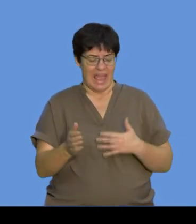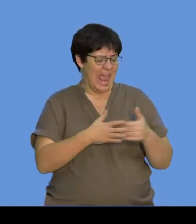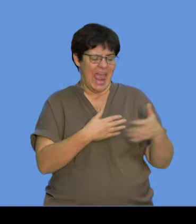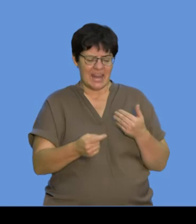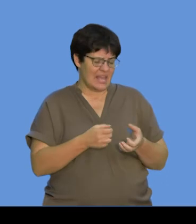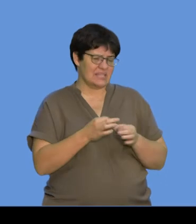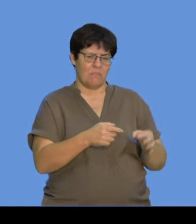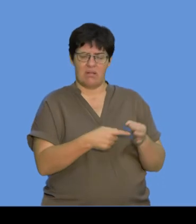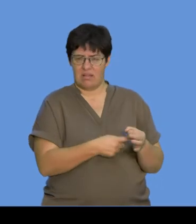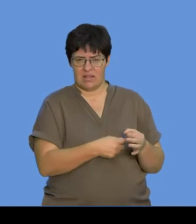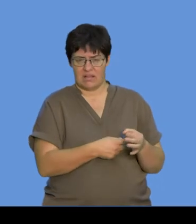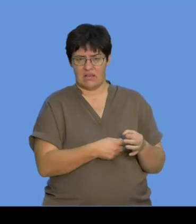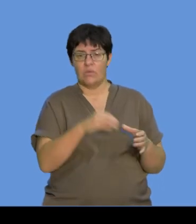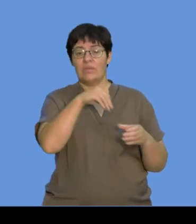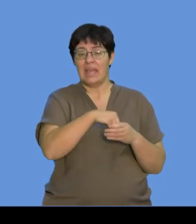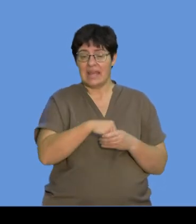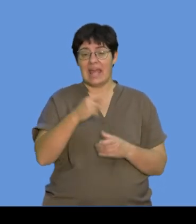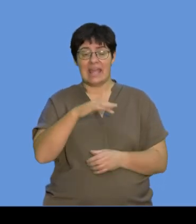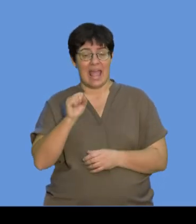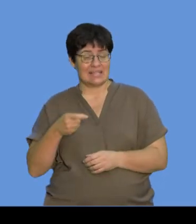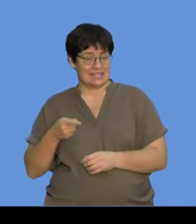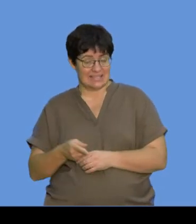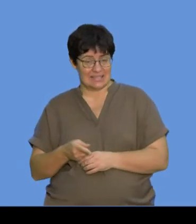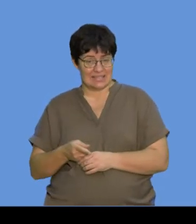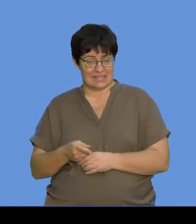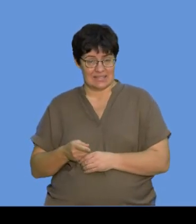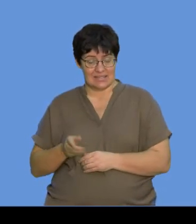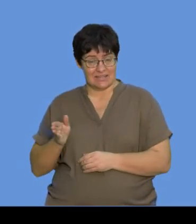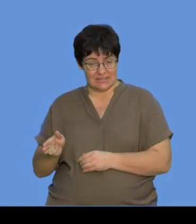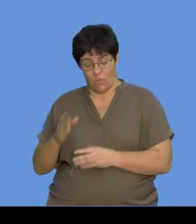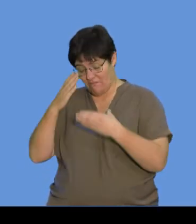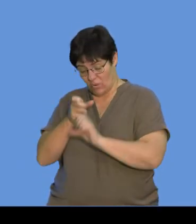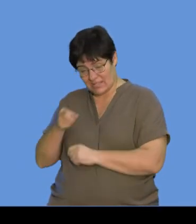compound in a gaseous phase, but remember, this is about gases, with the same